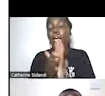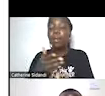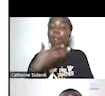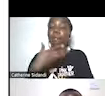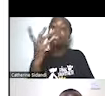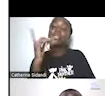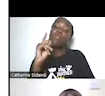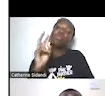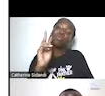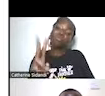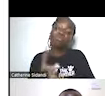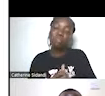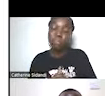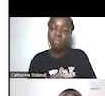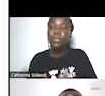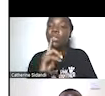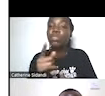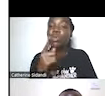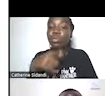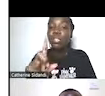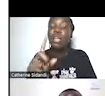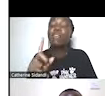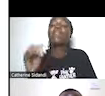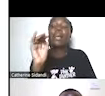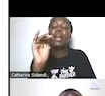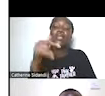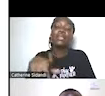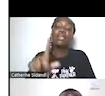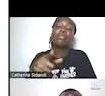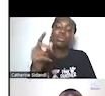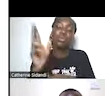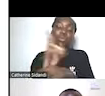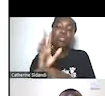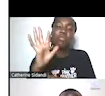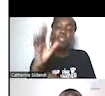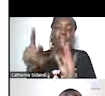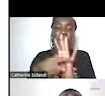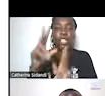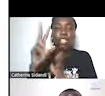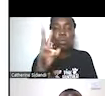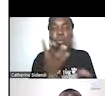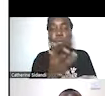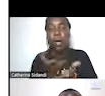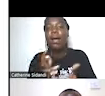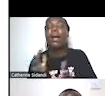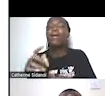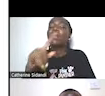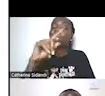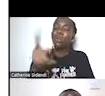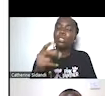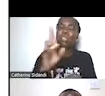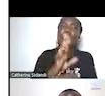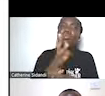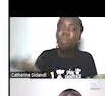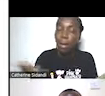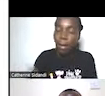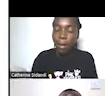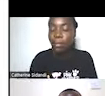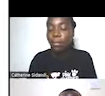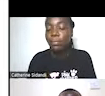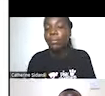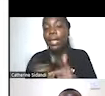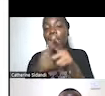do I use 1 + 1? When do I use 5 - 2? When do I use 1,000 - 998? Yeah, so that I